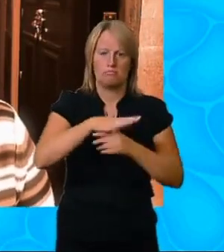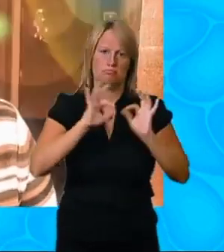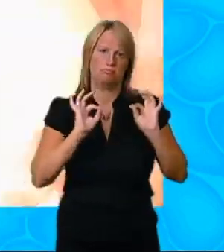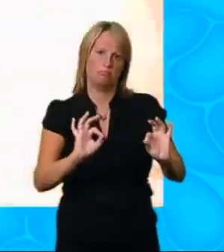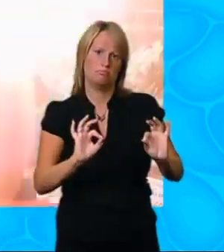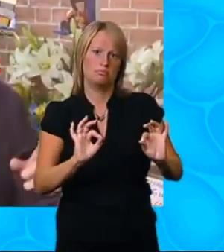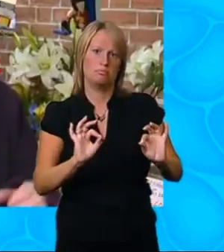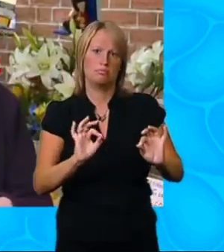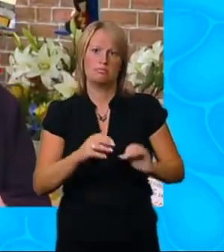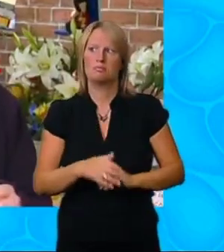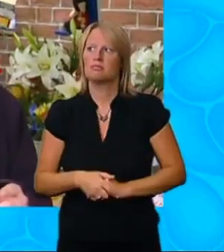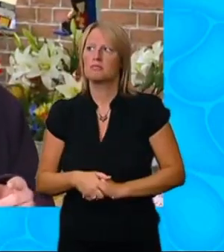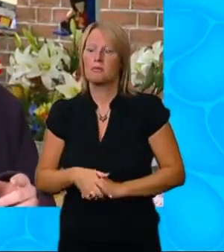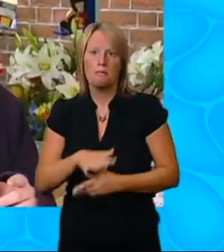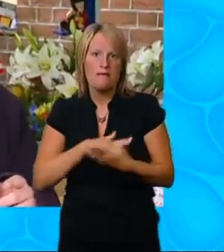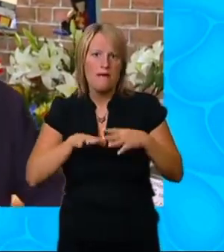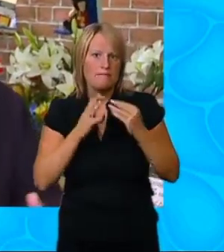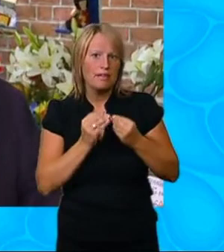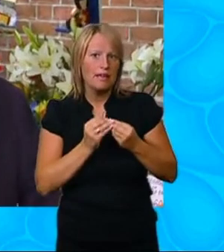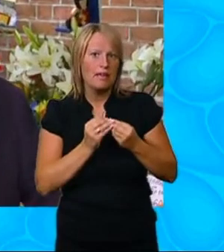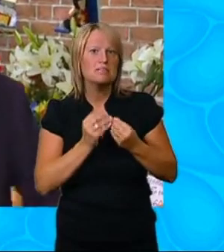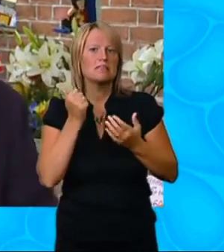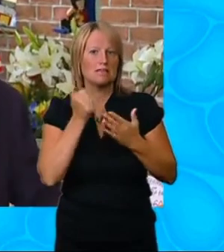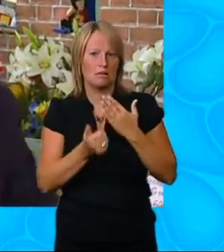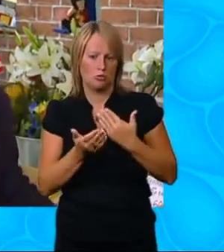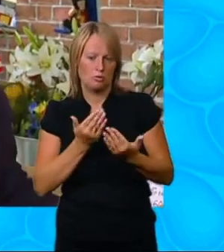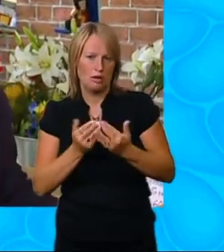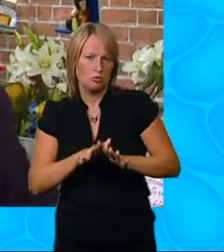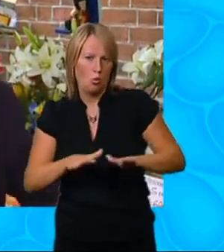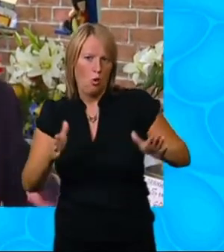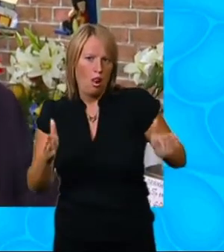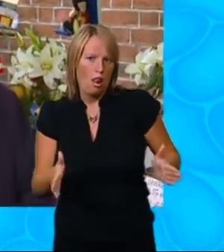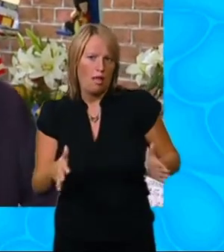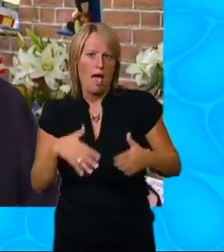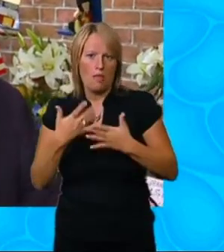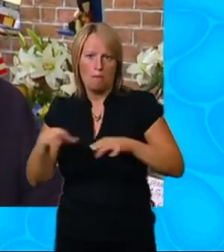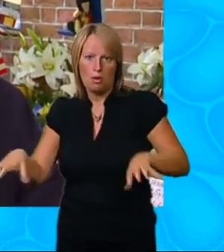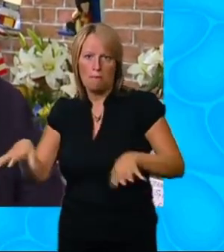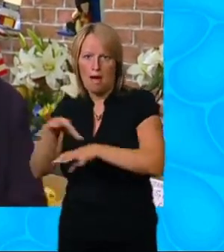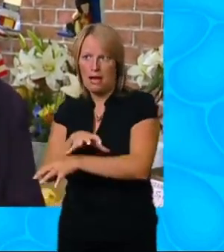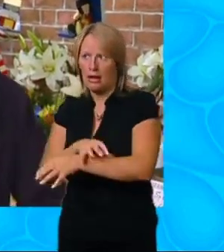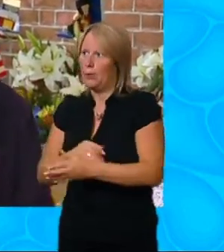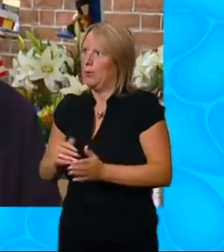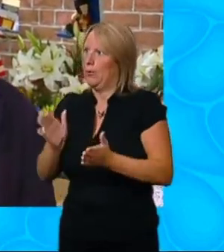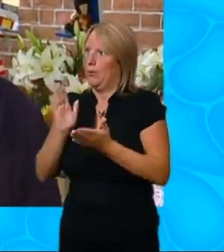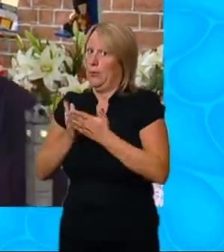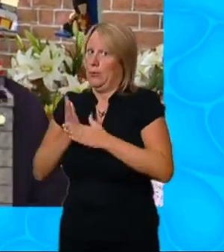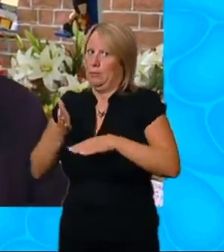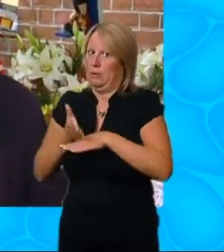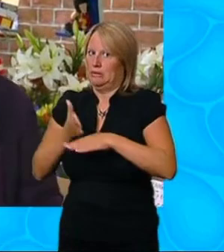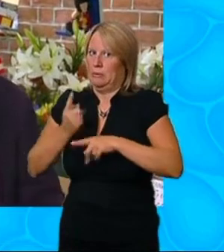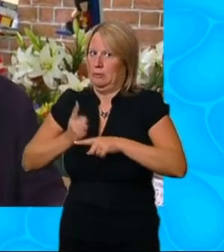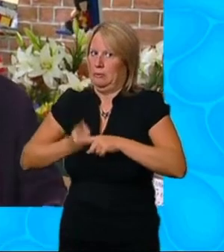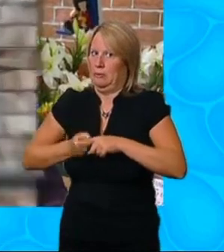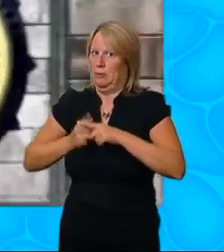everything. There's a place for everything. Of course, I need to sort this stall out and put everything back where it should be. And it's a race against